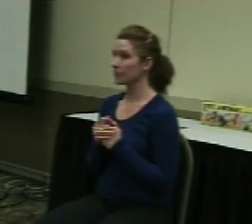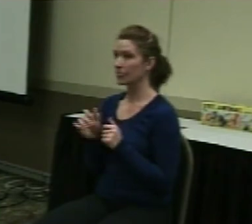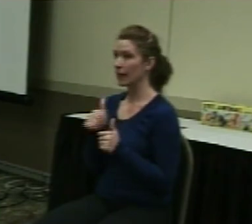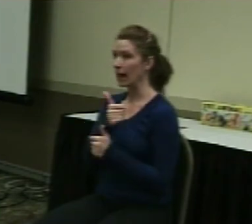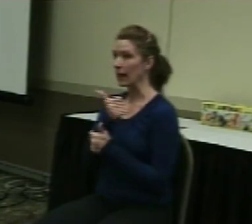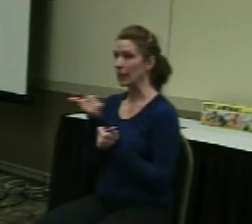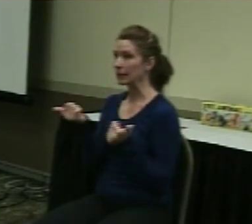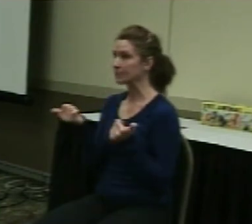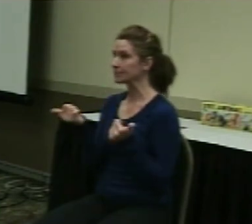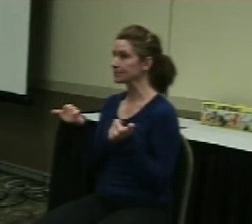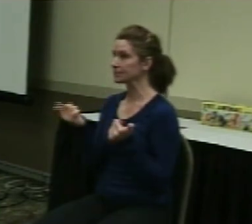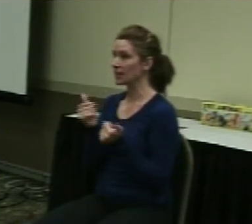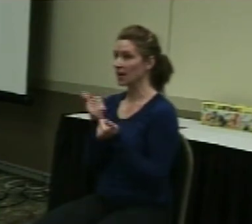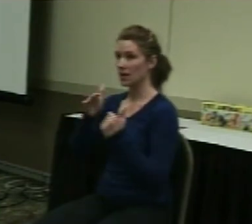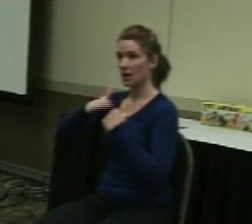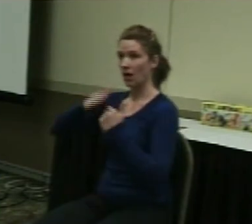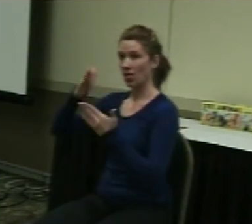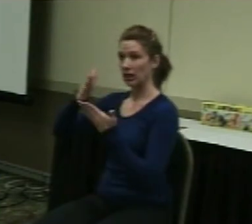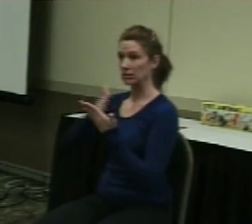Anything on that list?